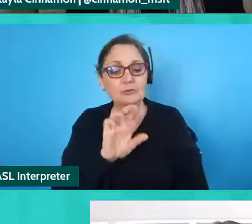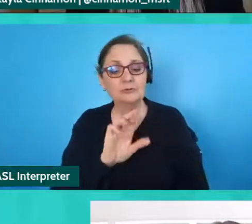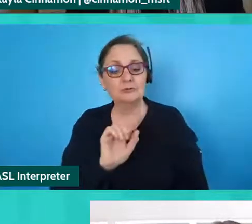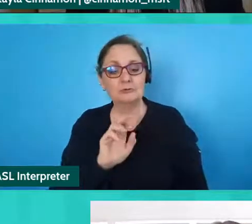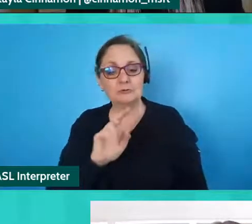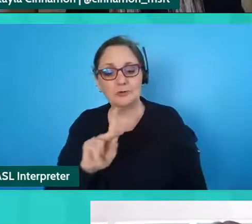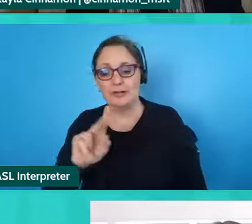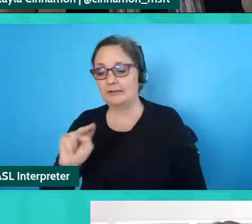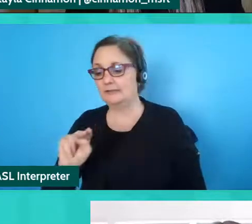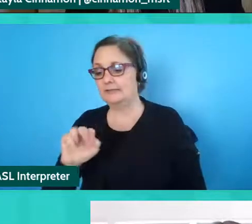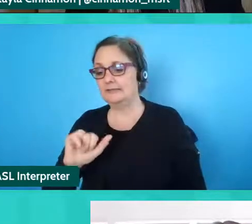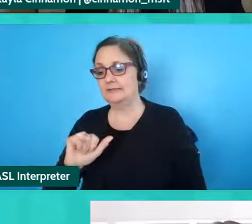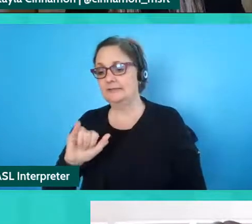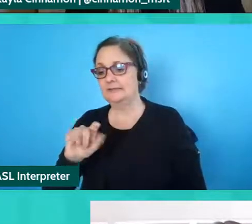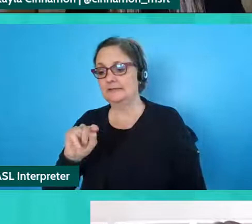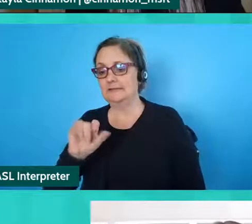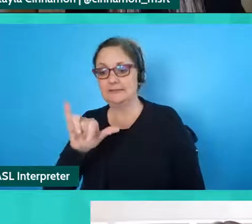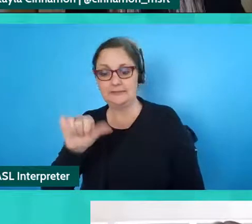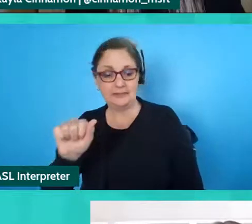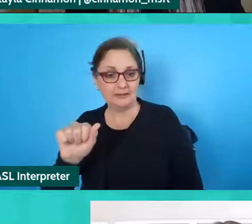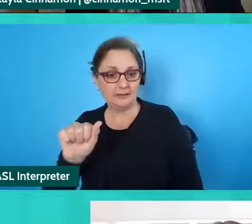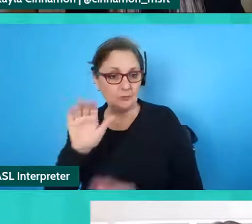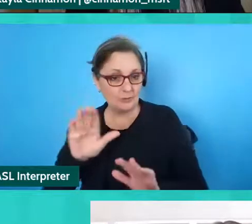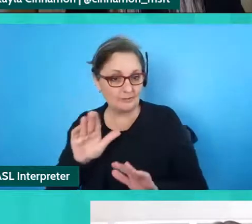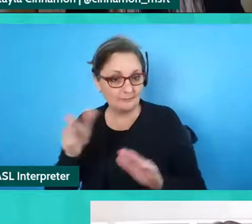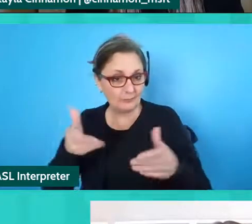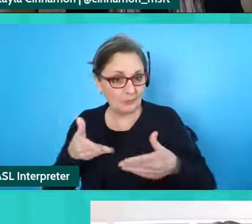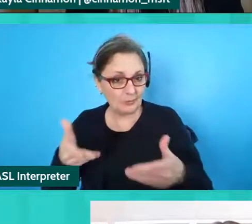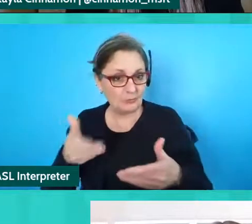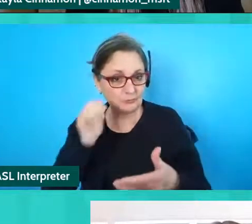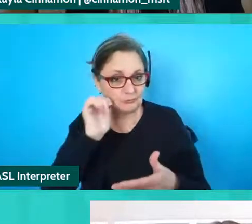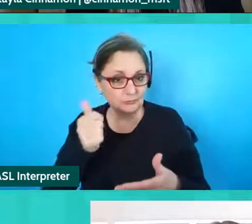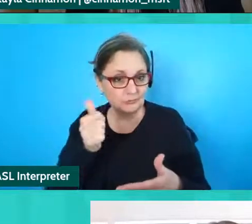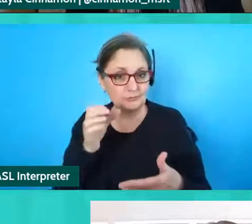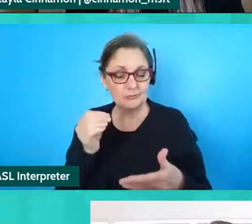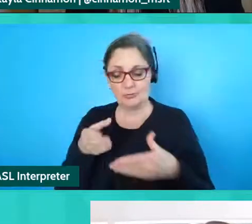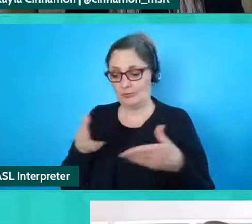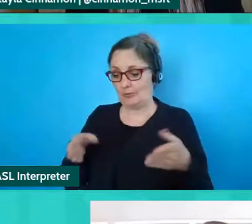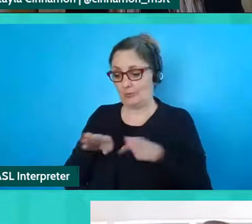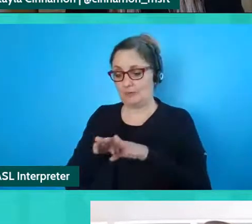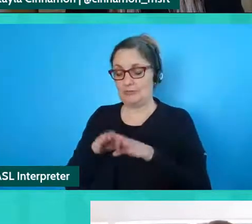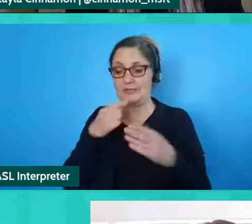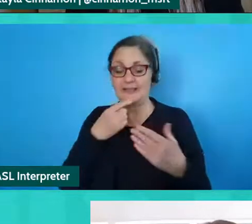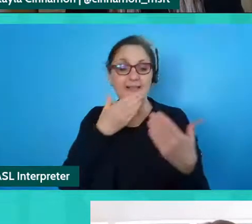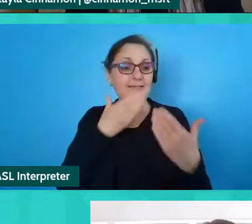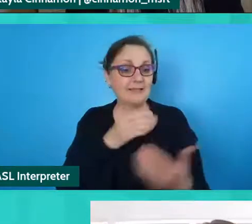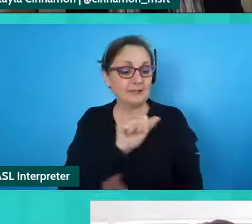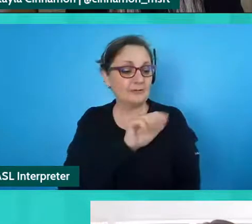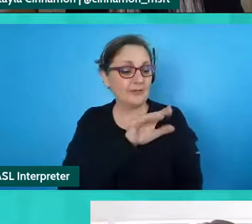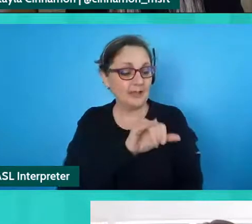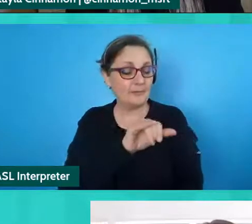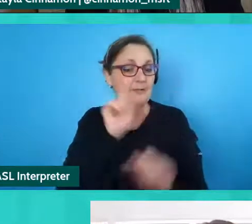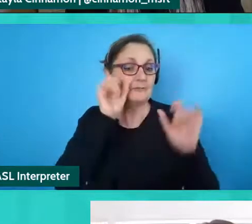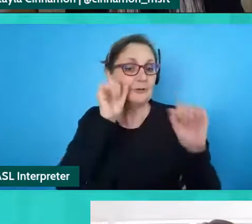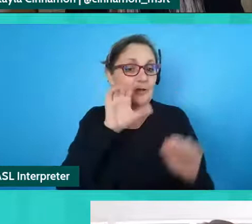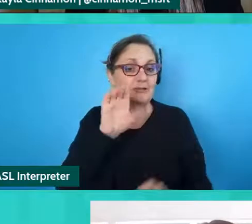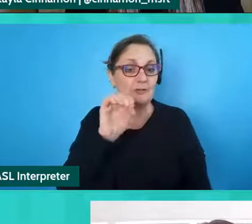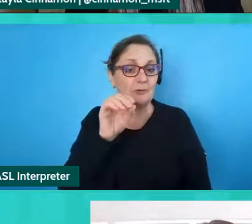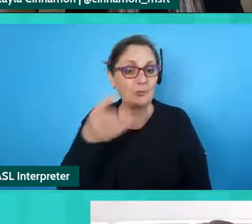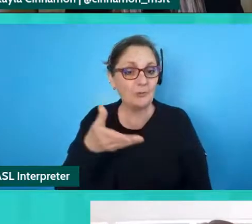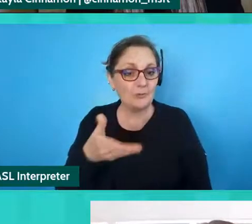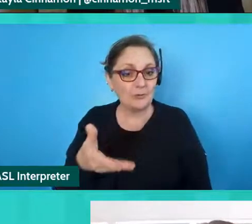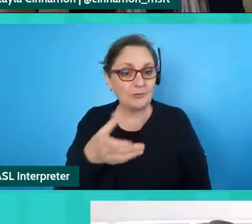going to be the wonderful hosts tomorrow. I just want to end by saying huge thank you to Amy for being an amazing co-host, and also